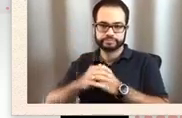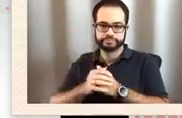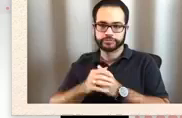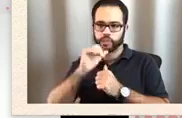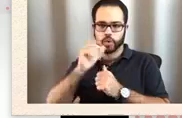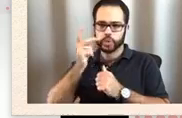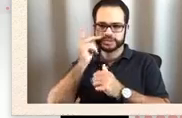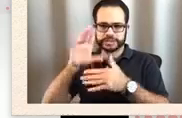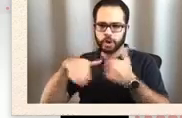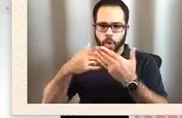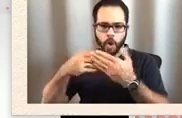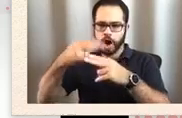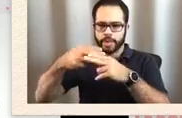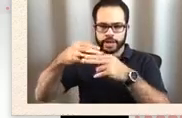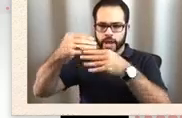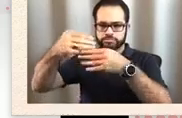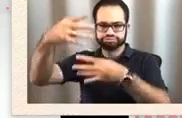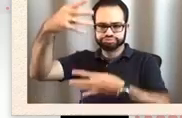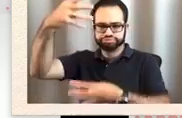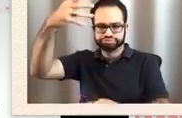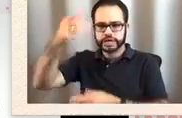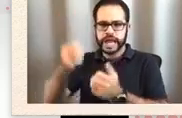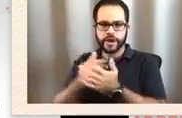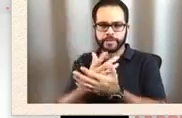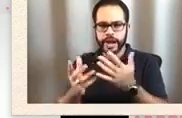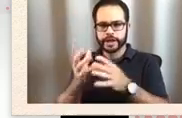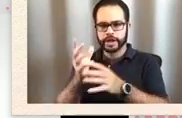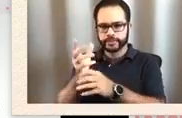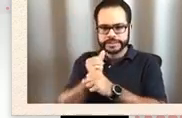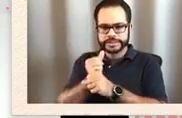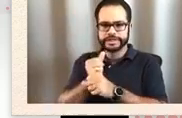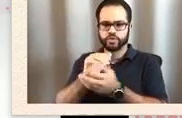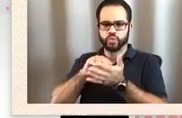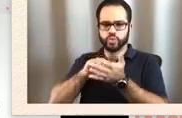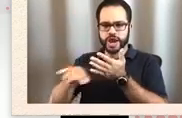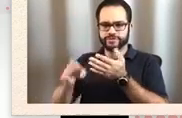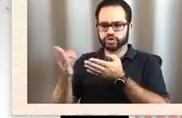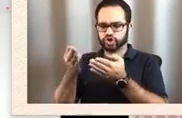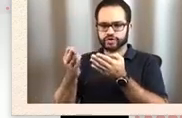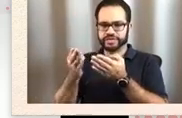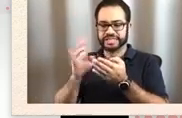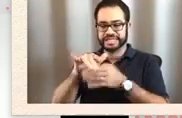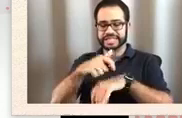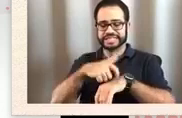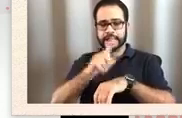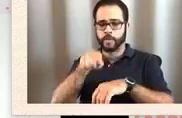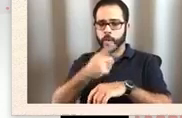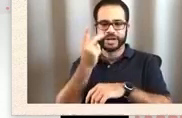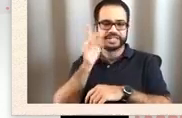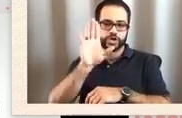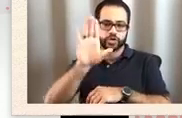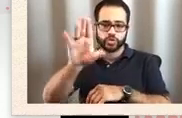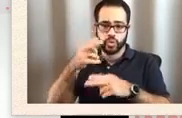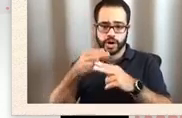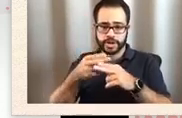of all of the consumers who receive waiver services. They are only going to see your name or any other consumer that